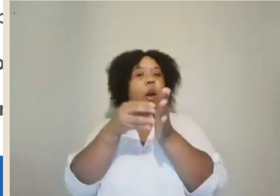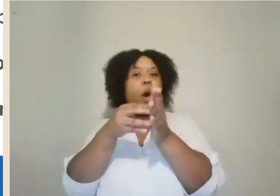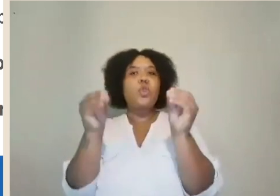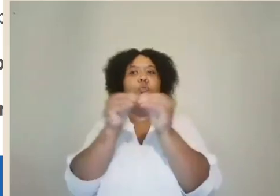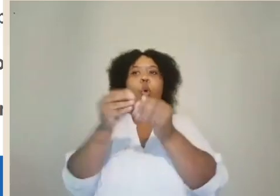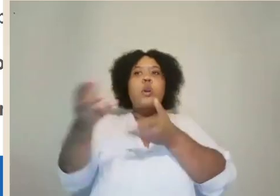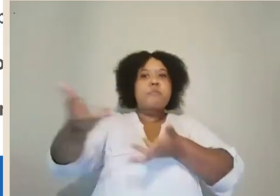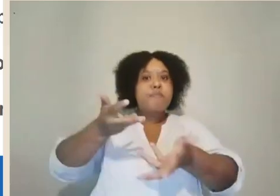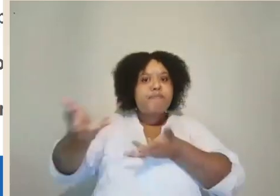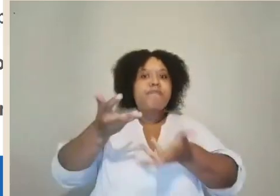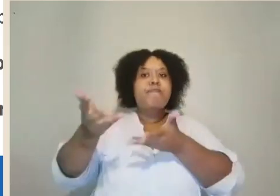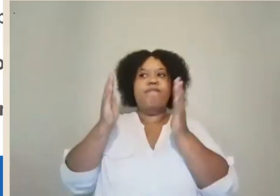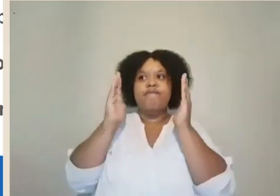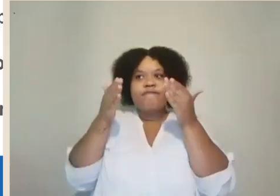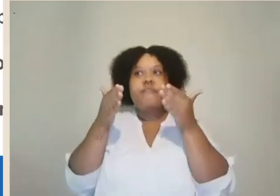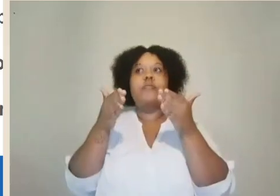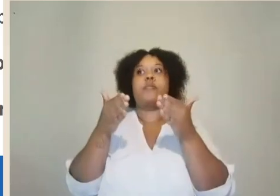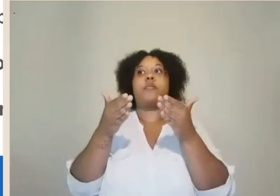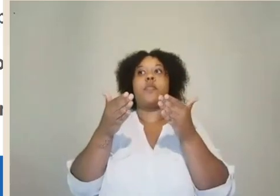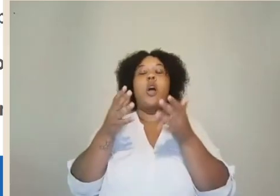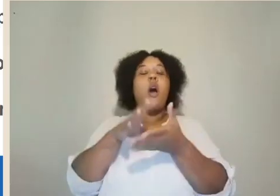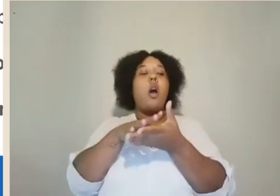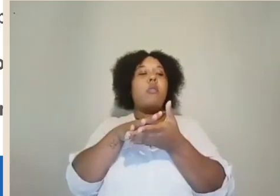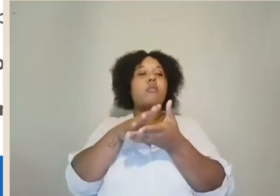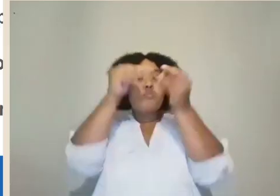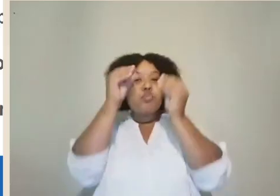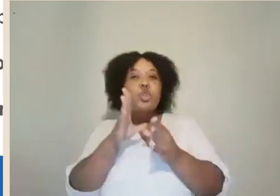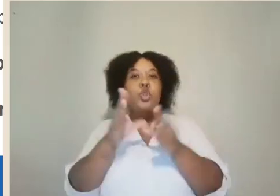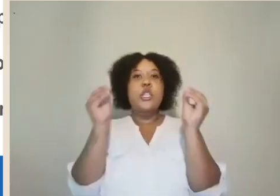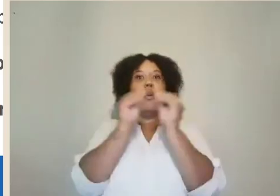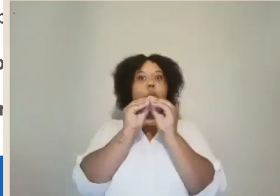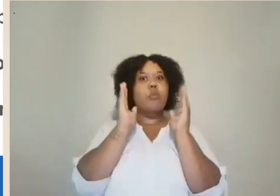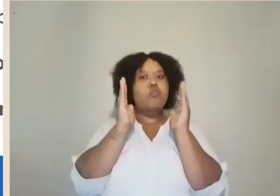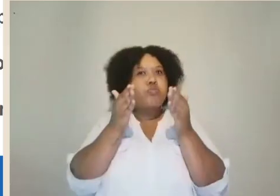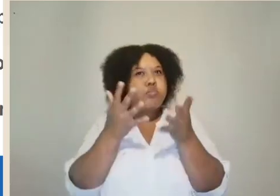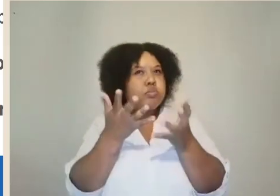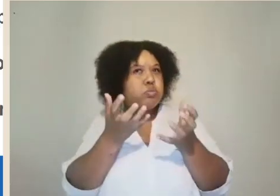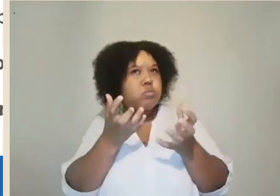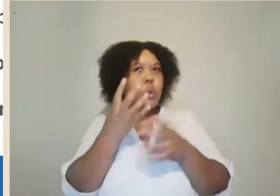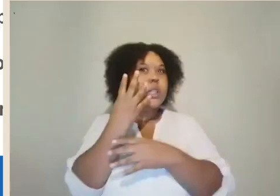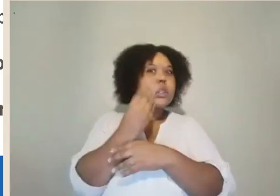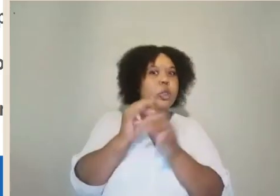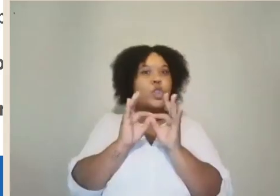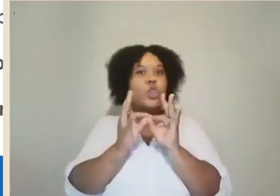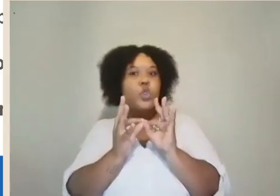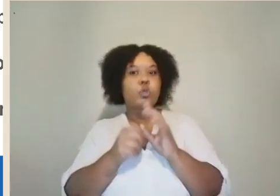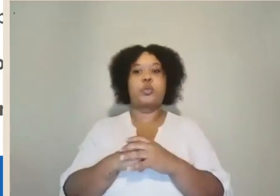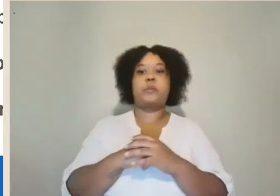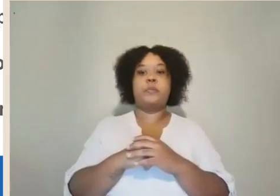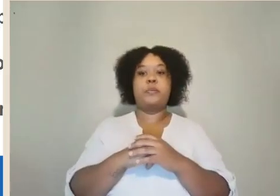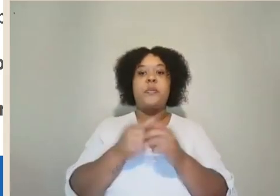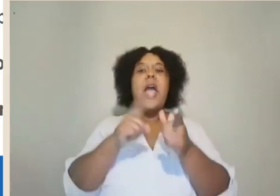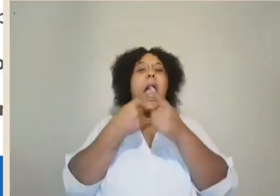way of hooking in high school students than starting with module 1 in our experience. We still cover module 1, it comes